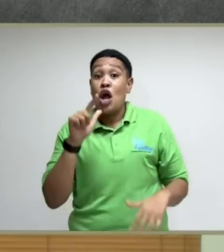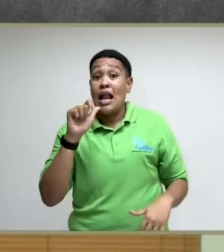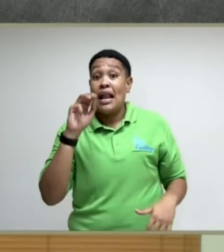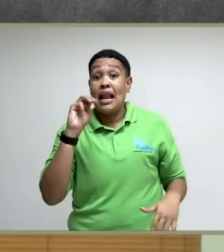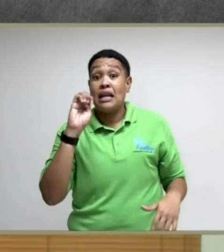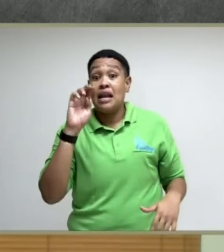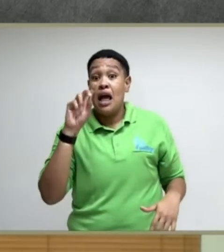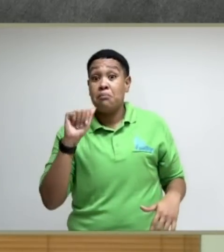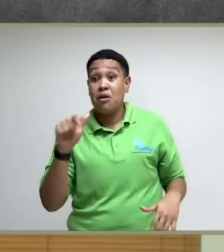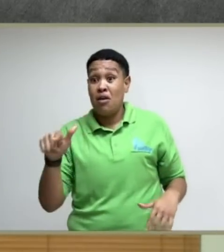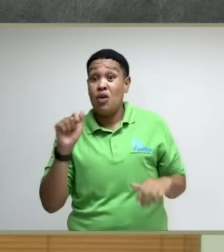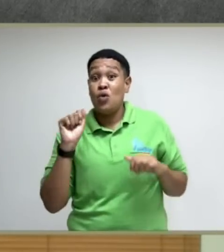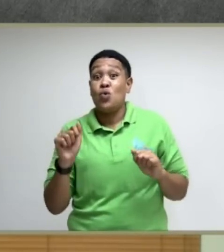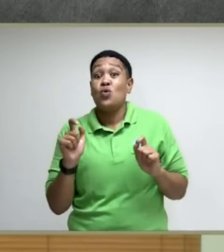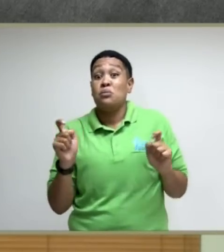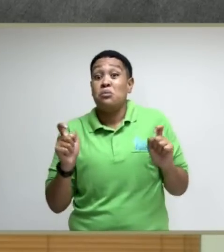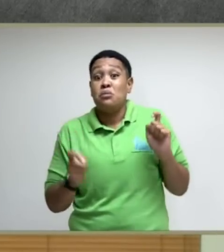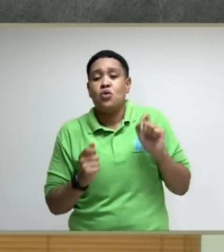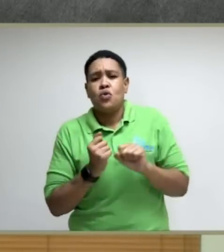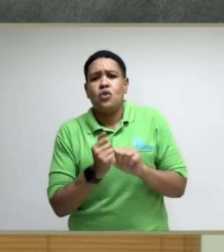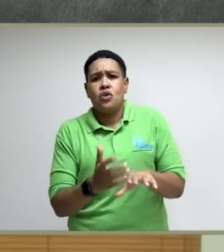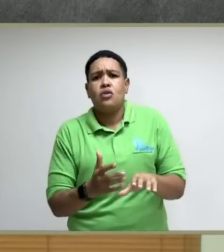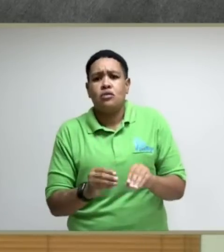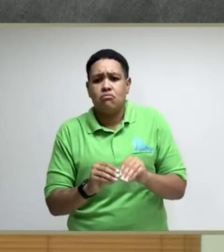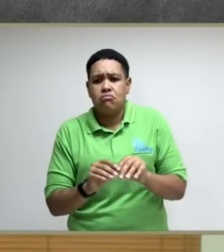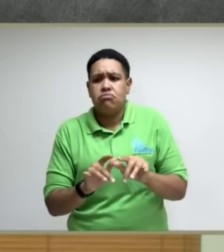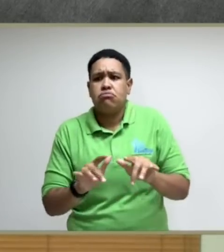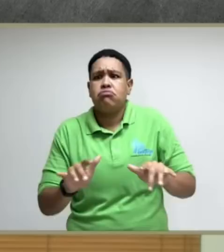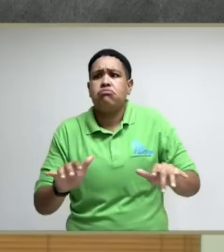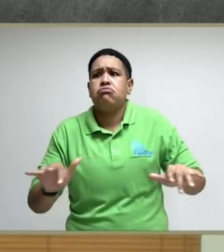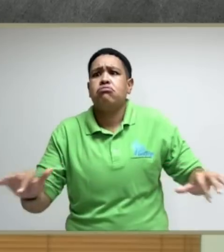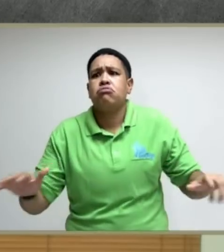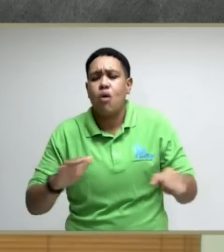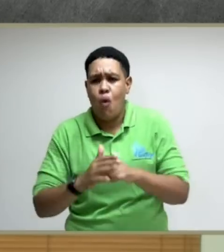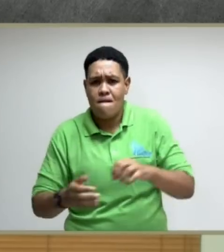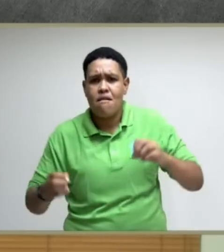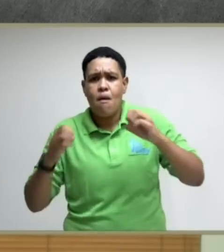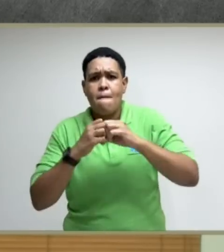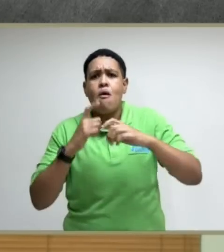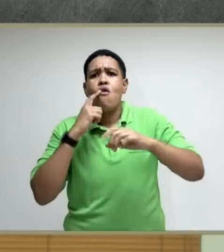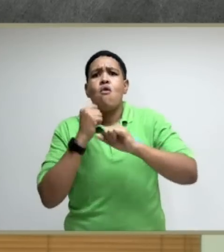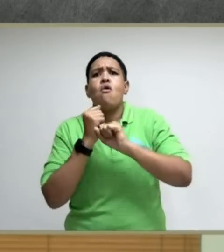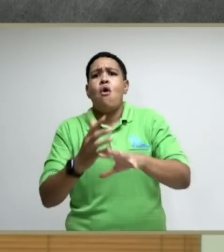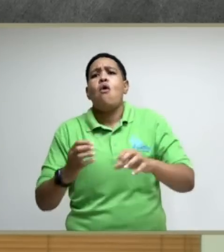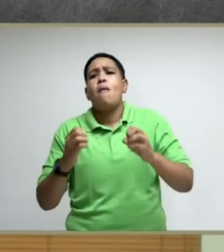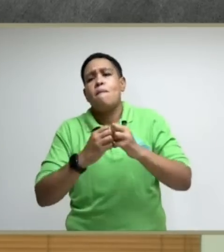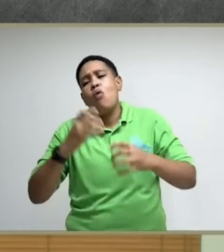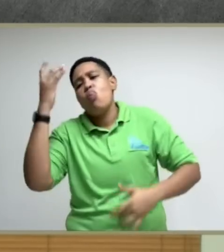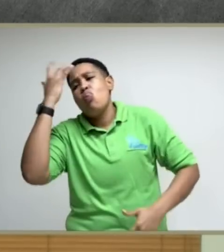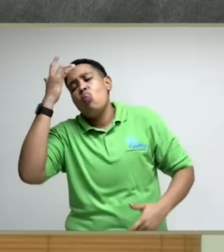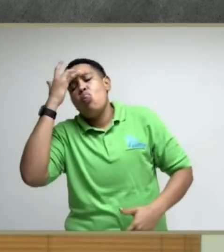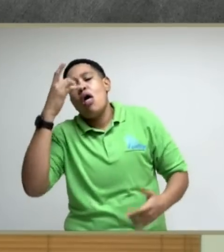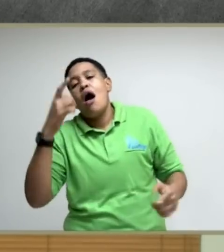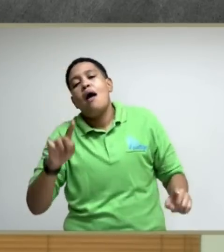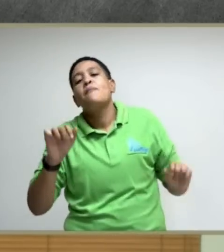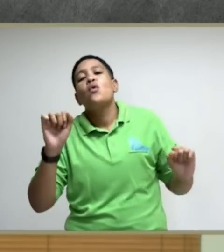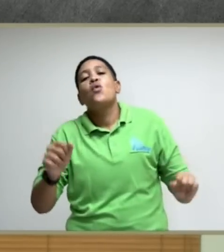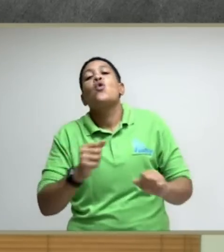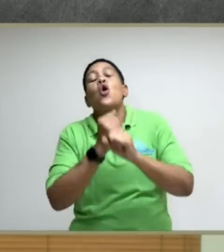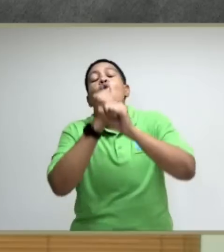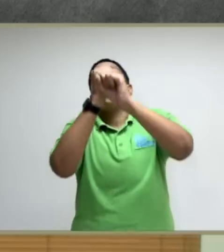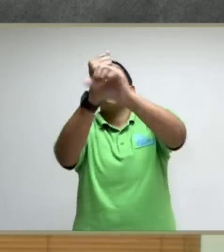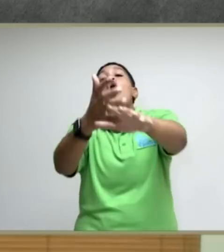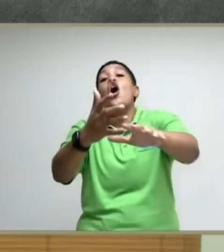mutations could cause an increase in transmission, could cause an increase in severity of illness, and could also cause